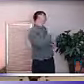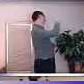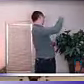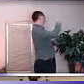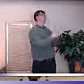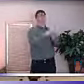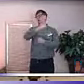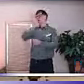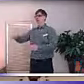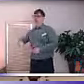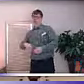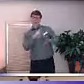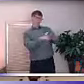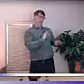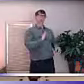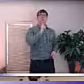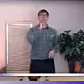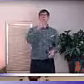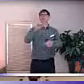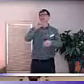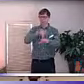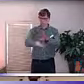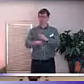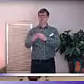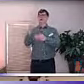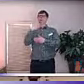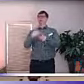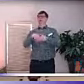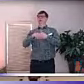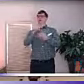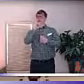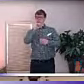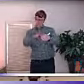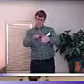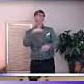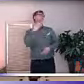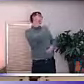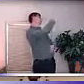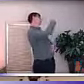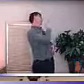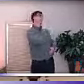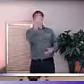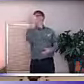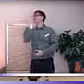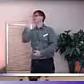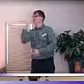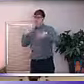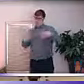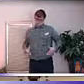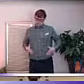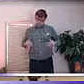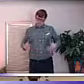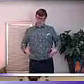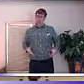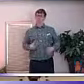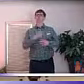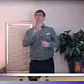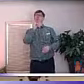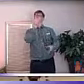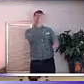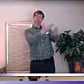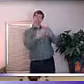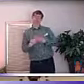every moment. That we breathe in that breath of God that nourishes our body, that provides